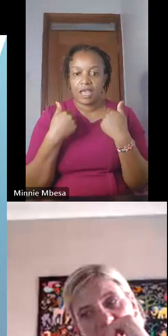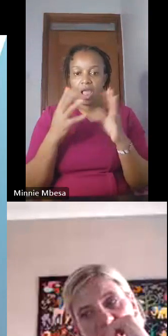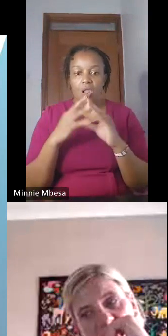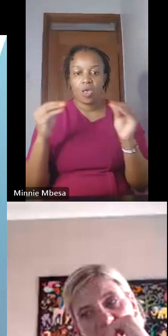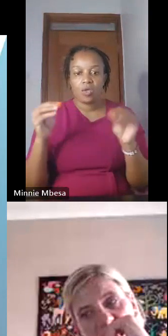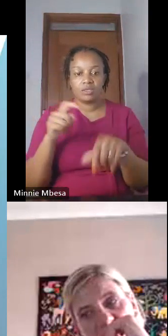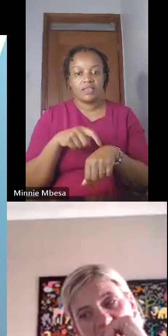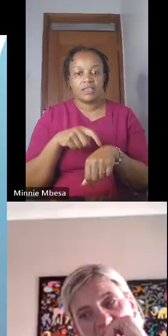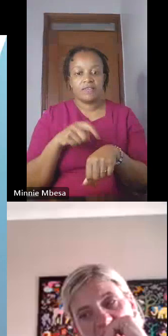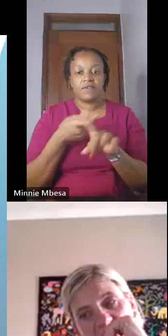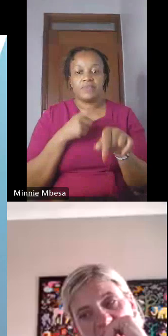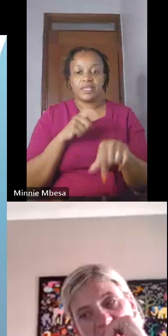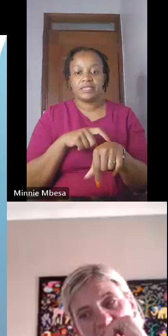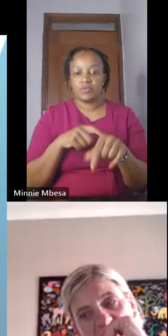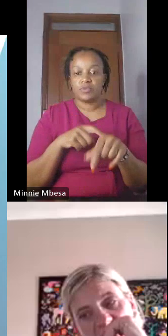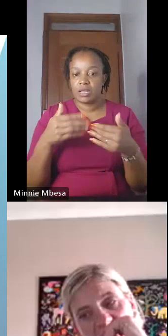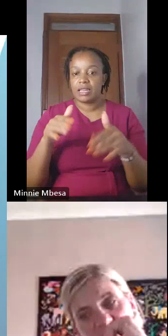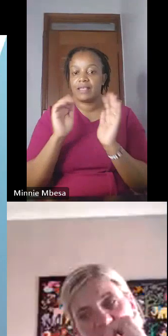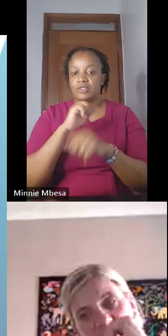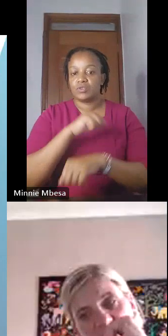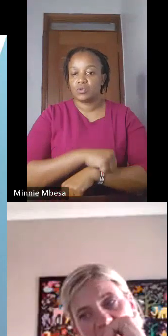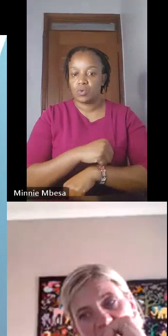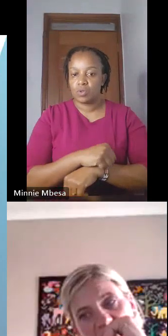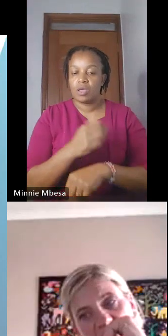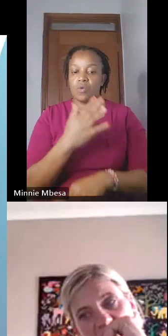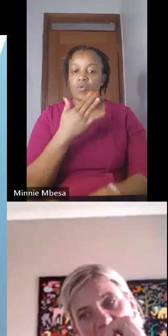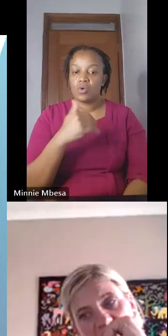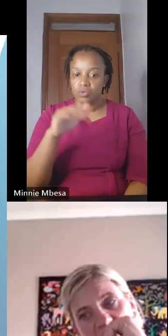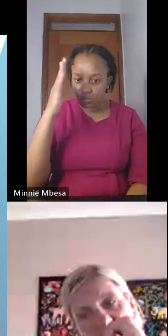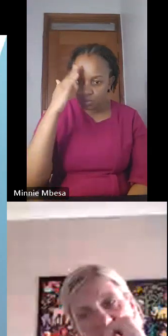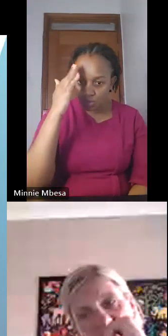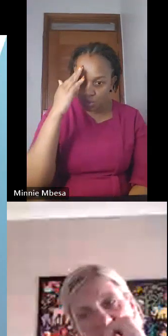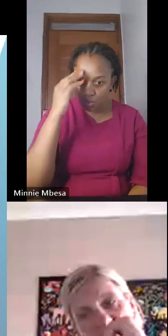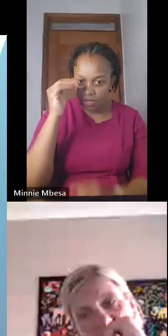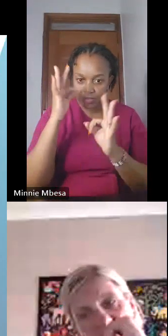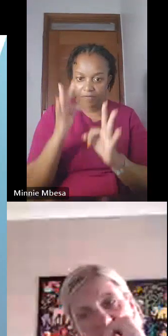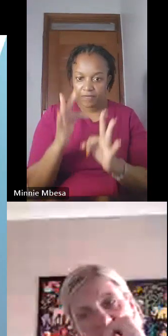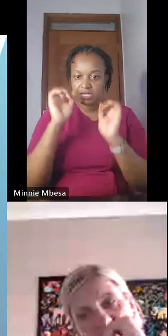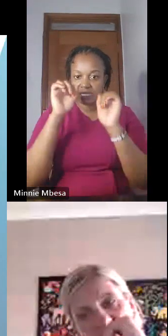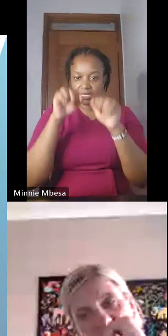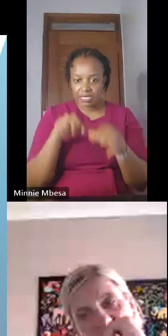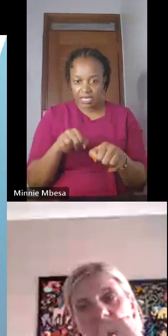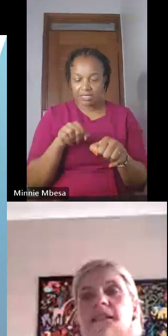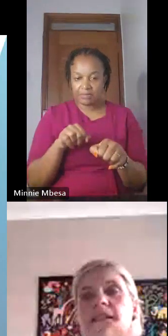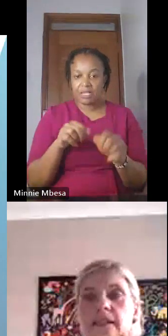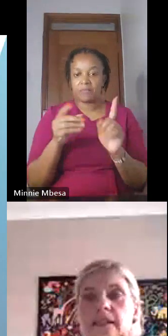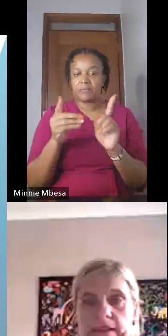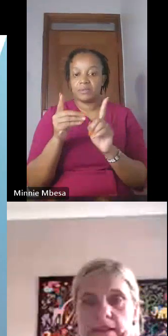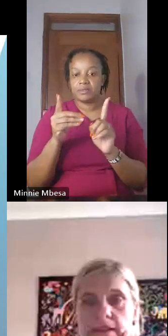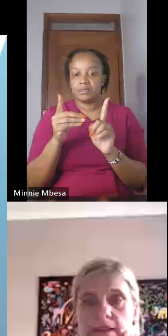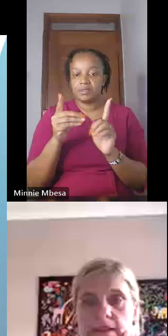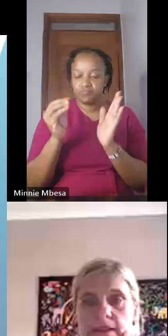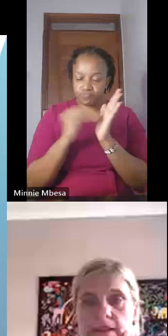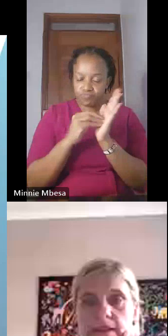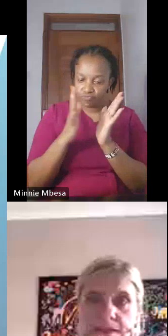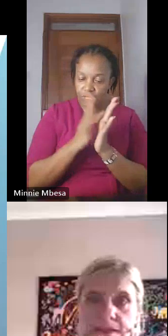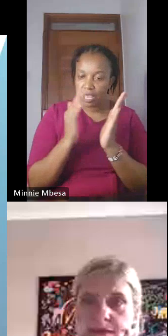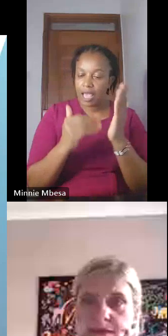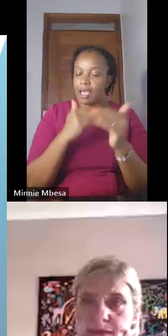So I just want to know, can it be uploaded after the submission of the application? Specifically